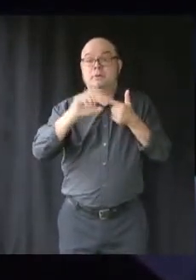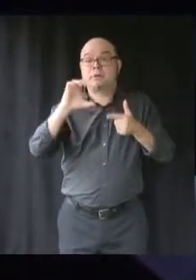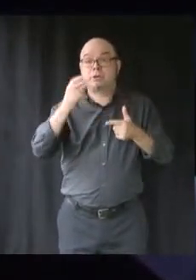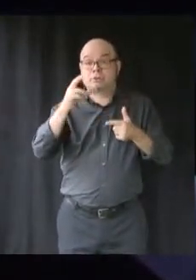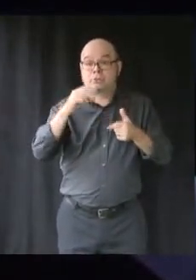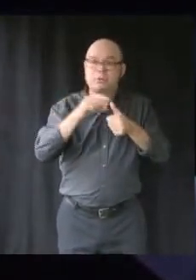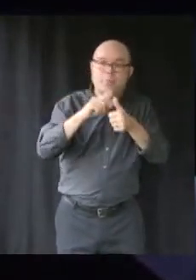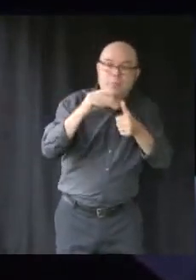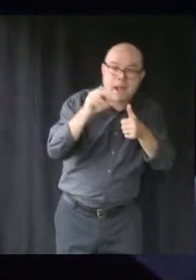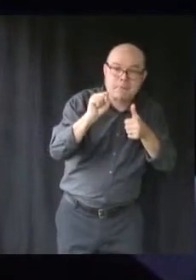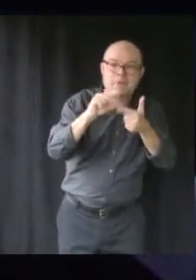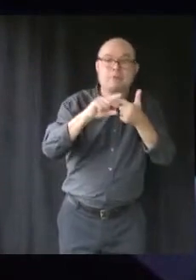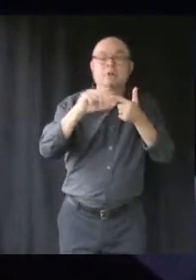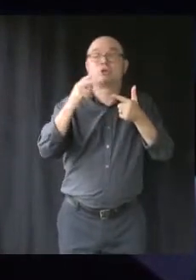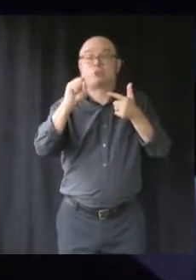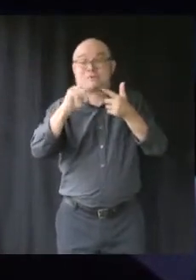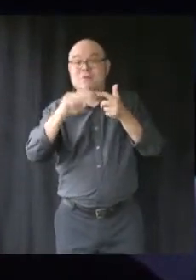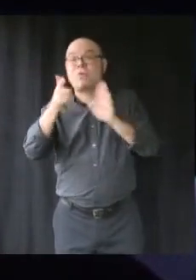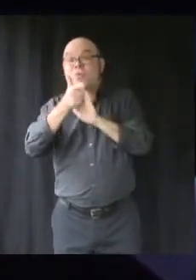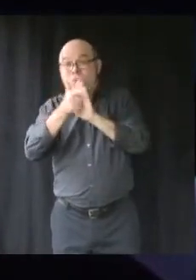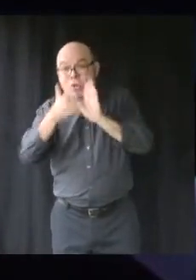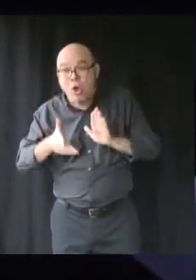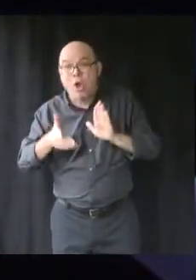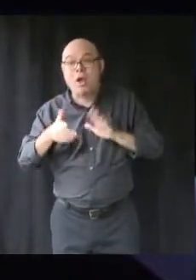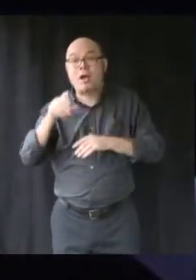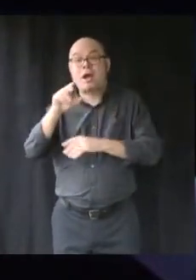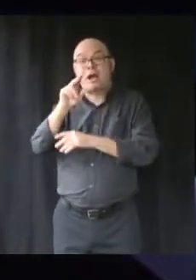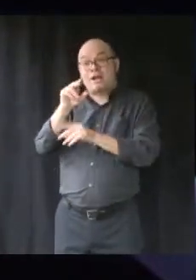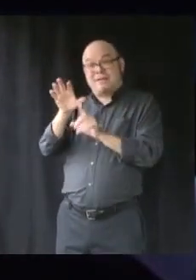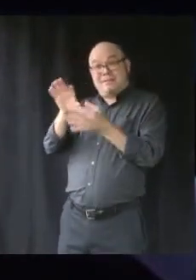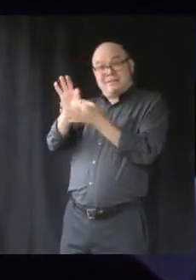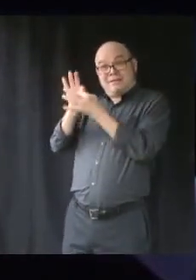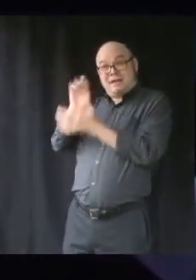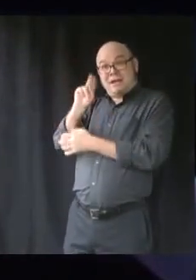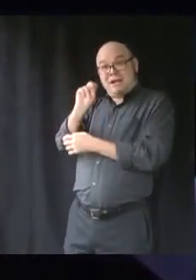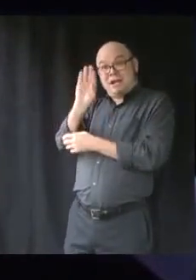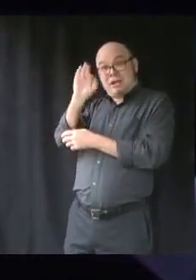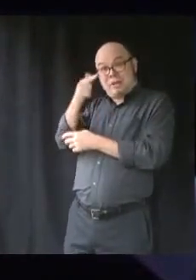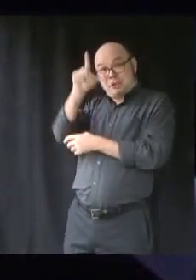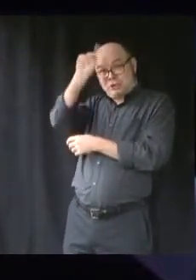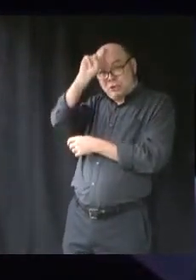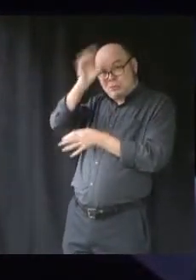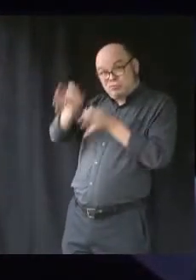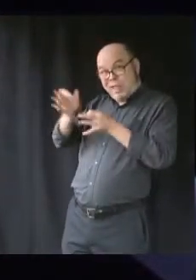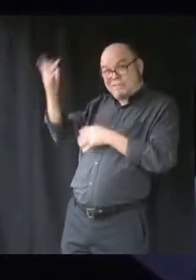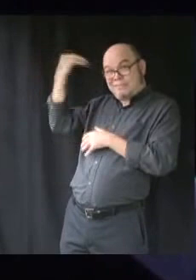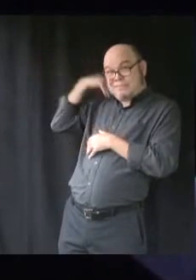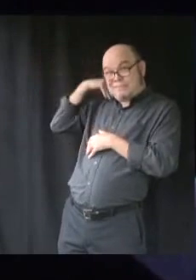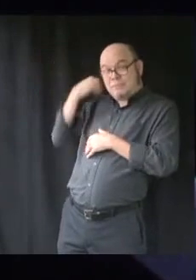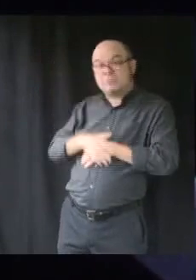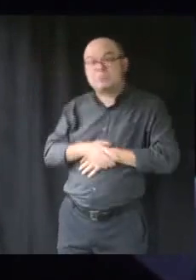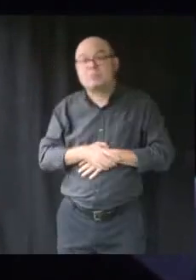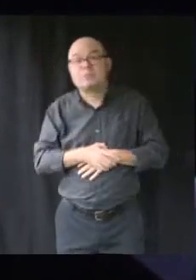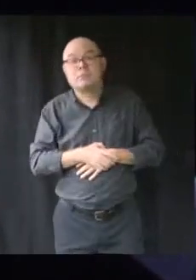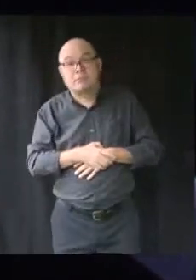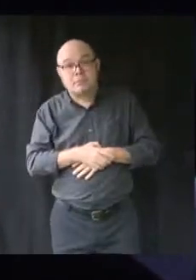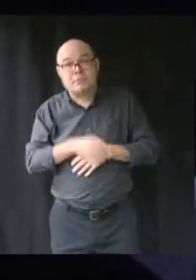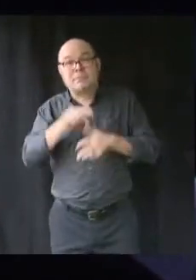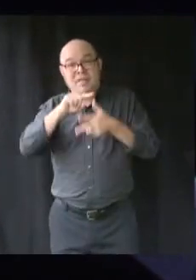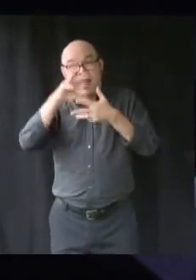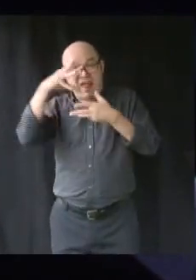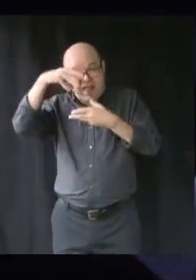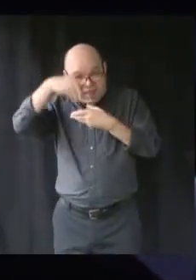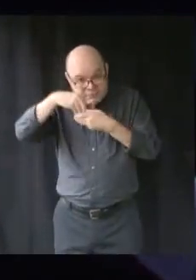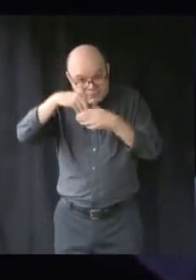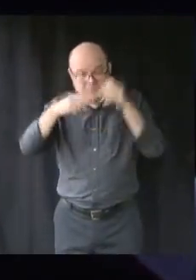Nuremberg war trials to the halls of the United States Senate, as well as pays proper tribute to our state's